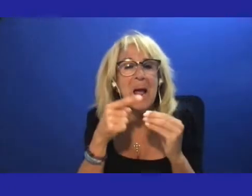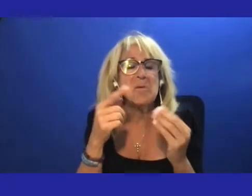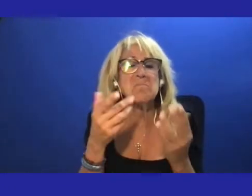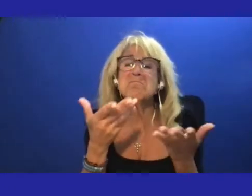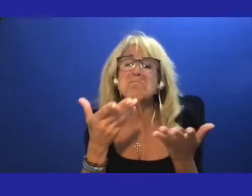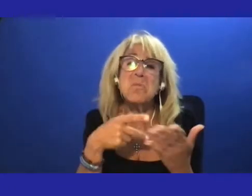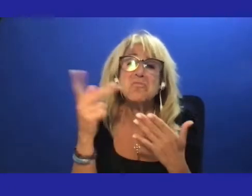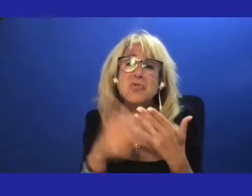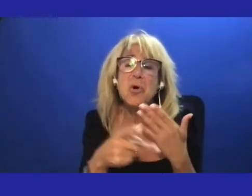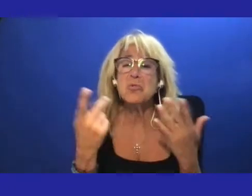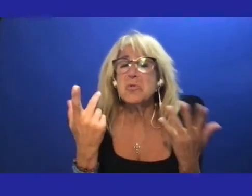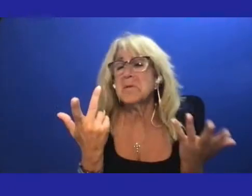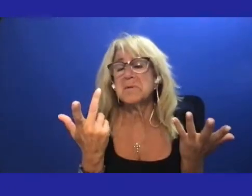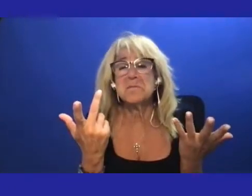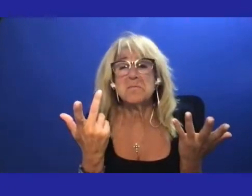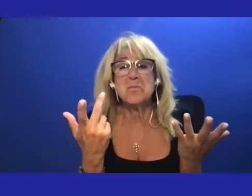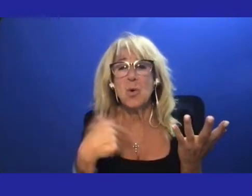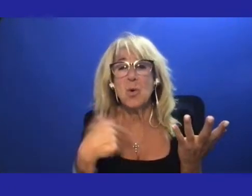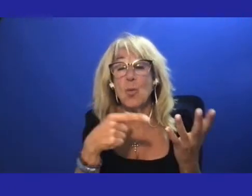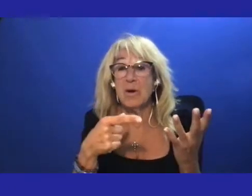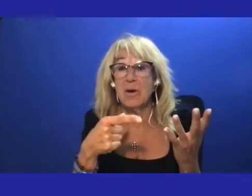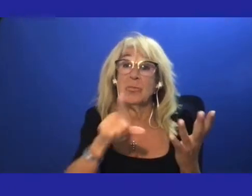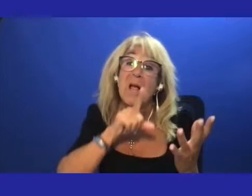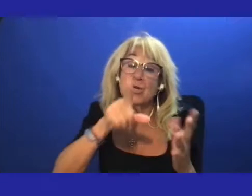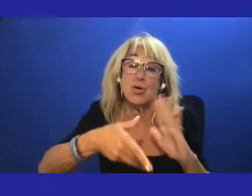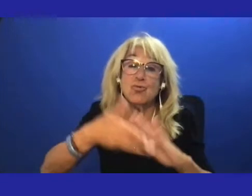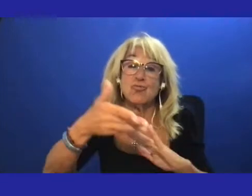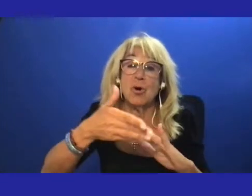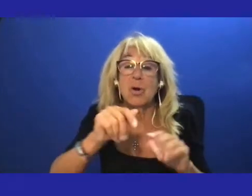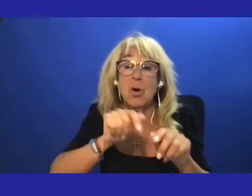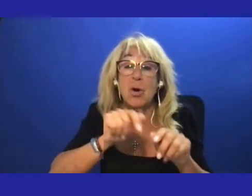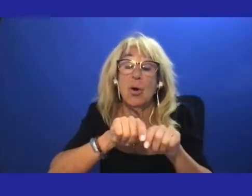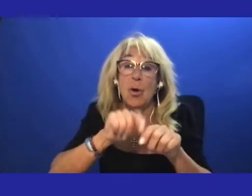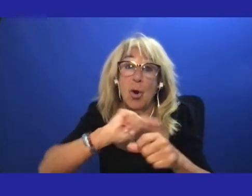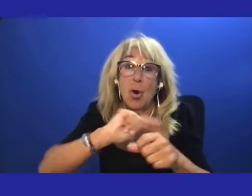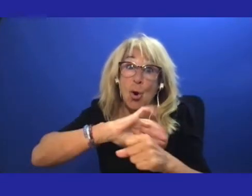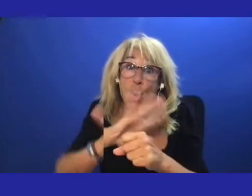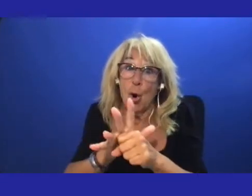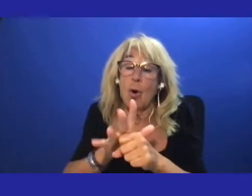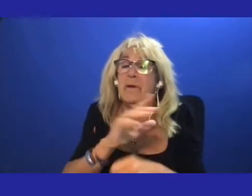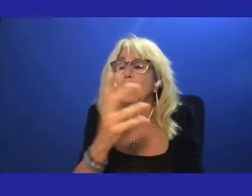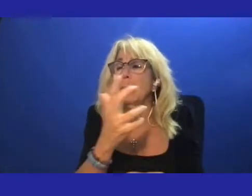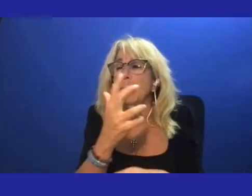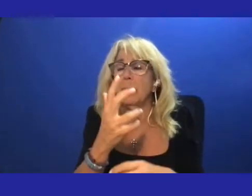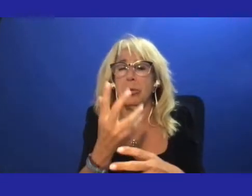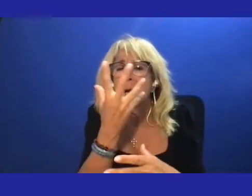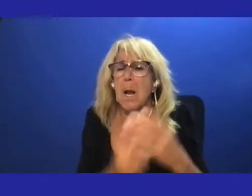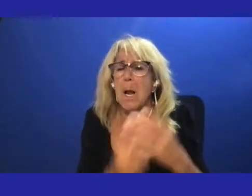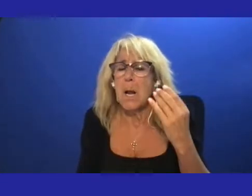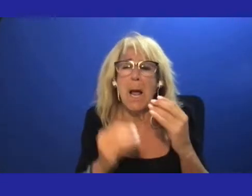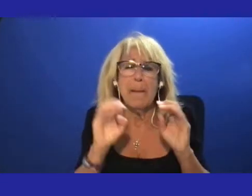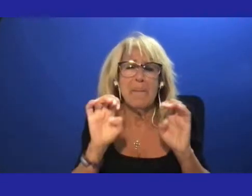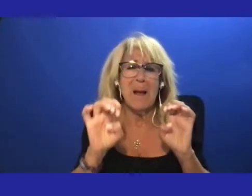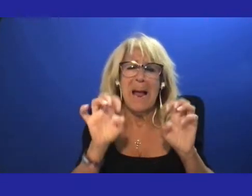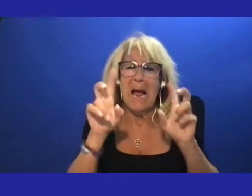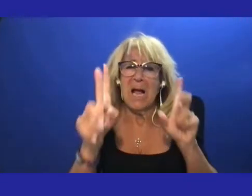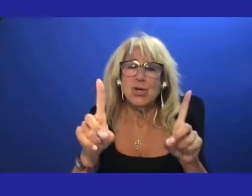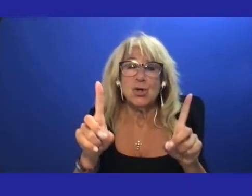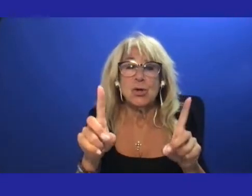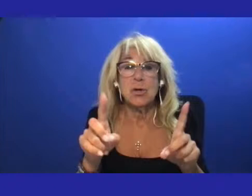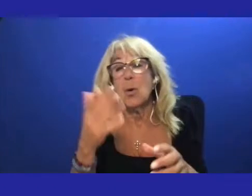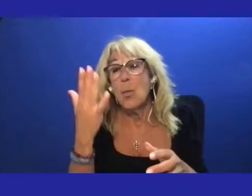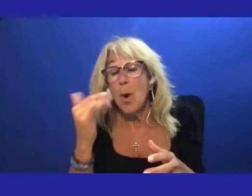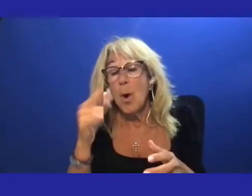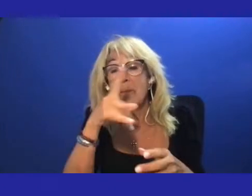running. So COVID really left a big gap in terms of education for nursing, because a lot of nurses graduating from